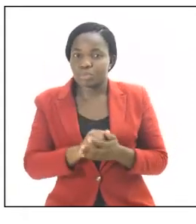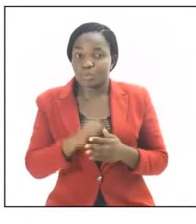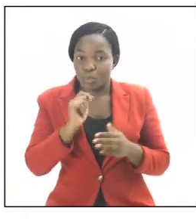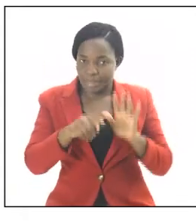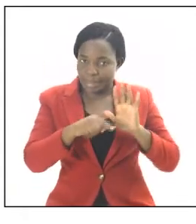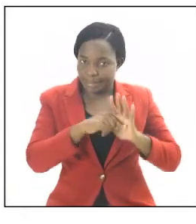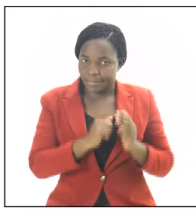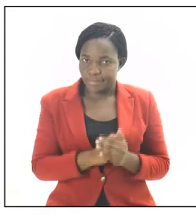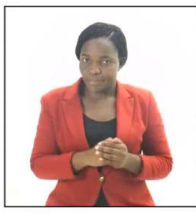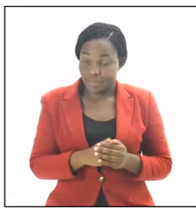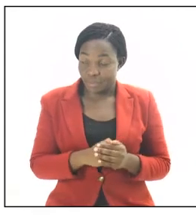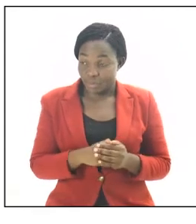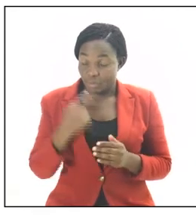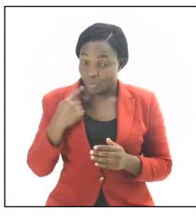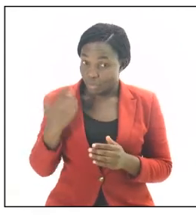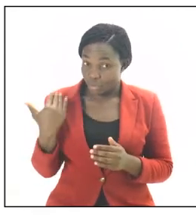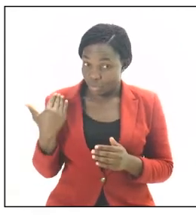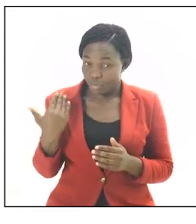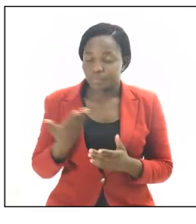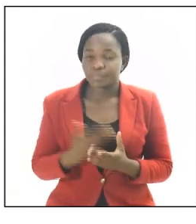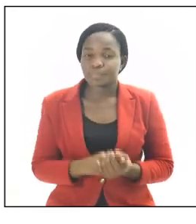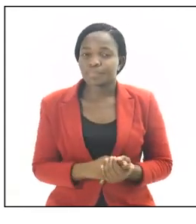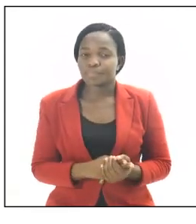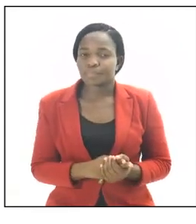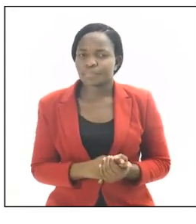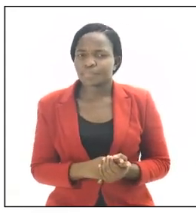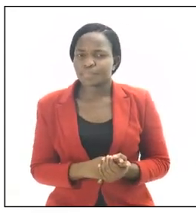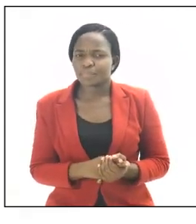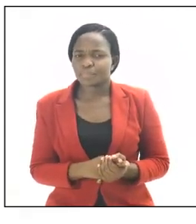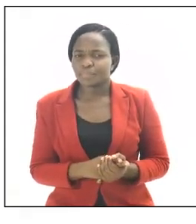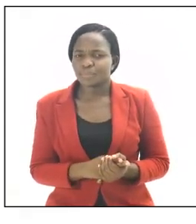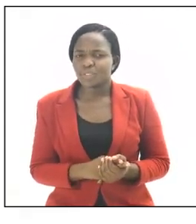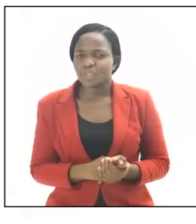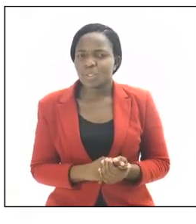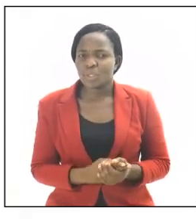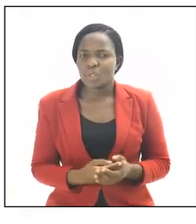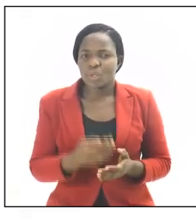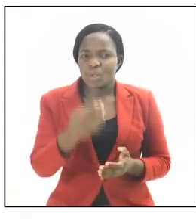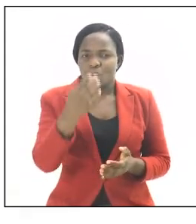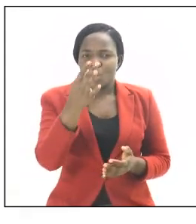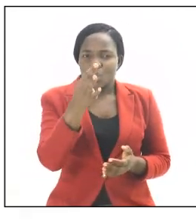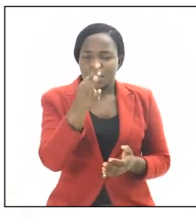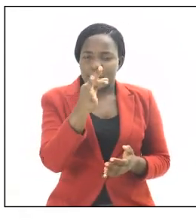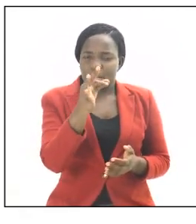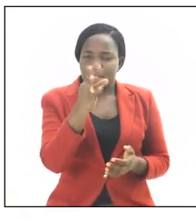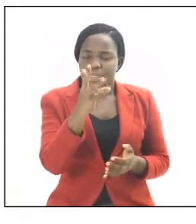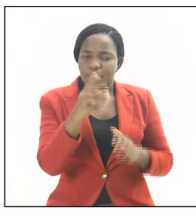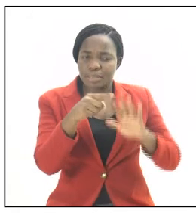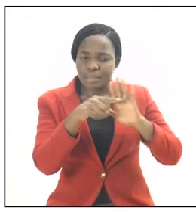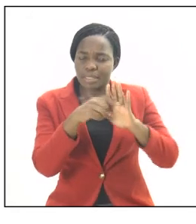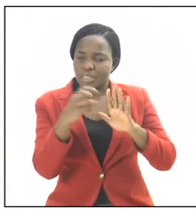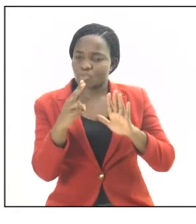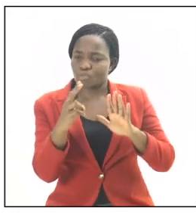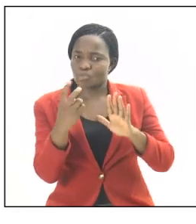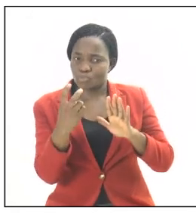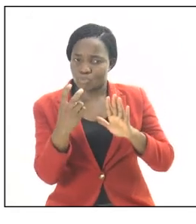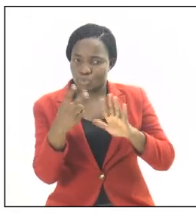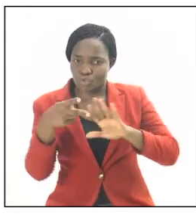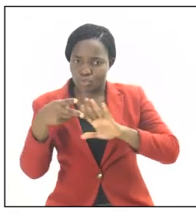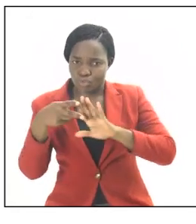subtract, as you said earlier. So it's 96 minus 20, and the answer